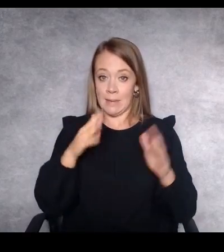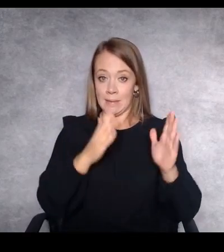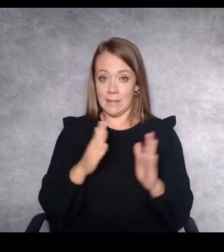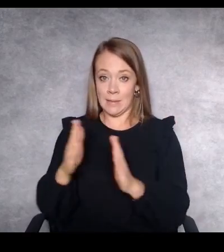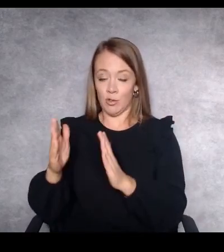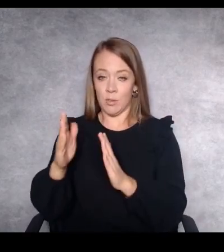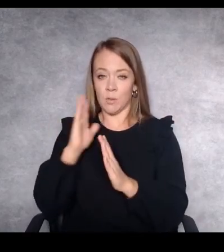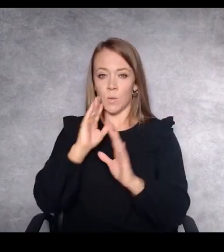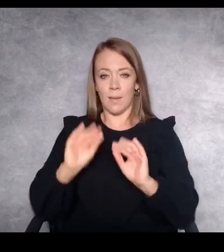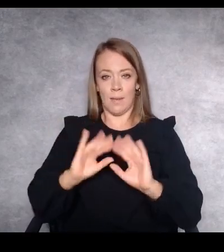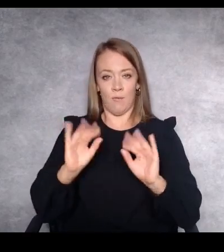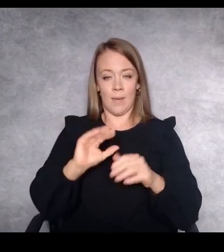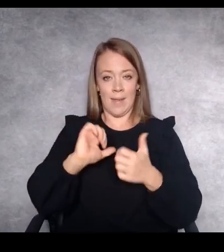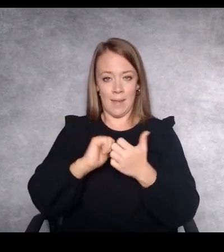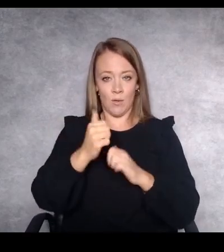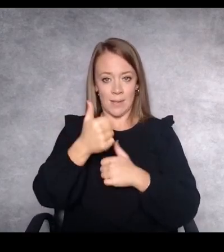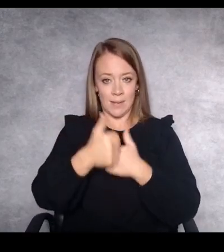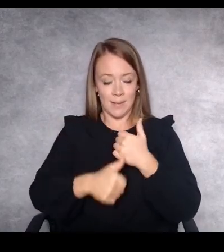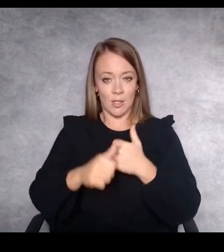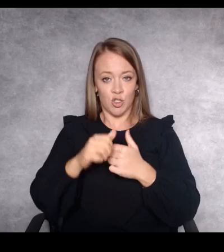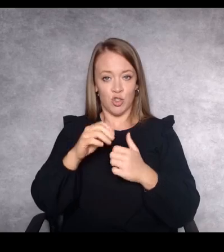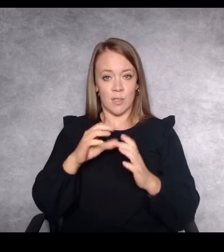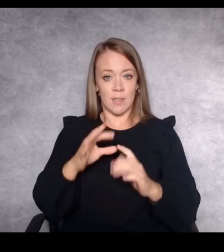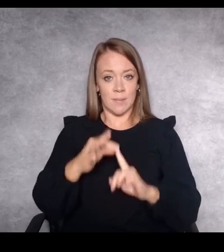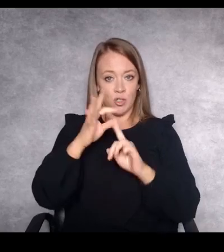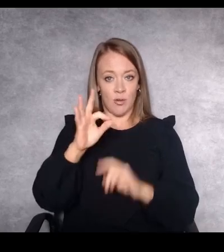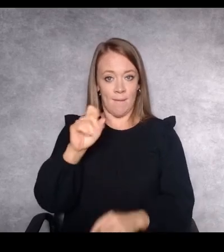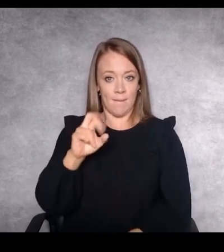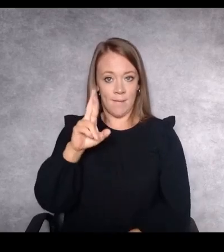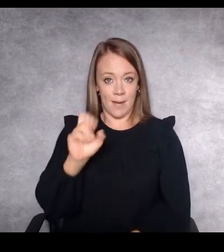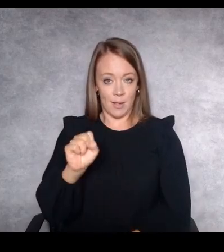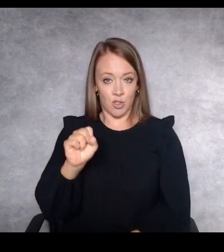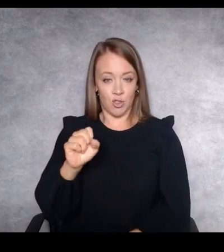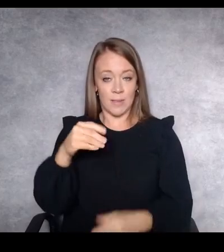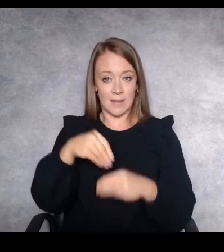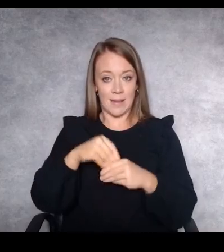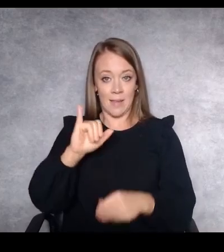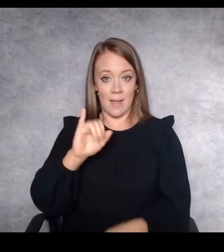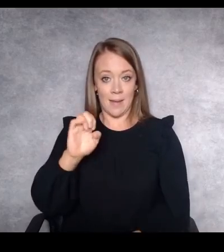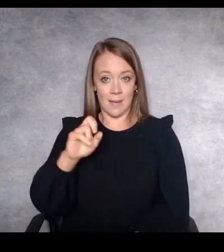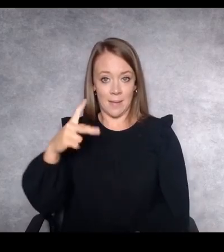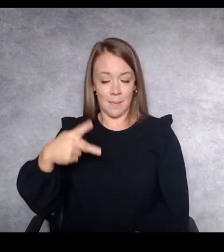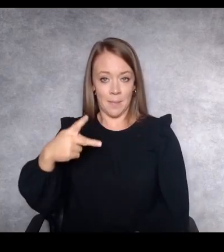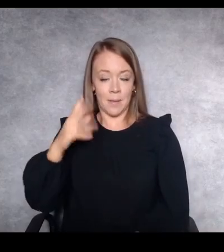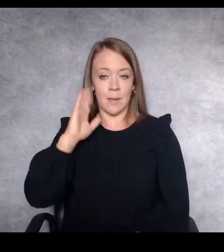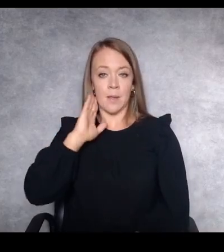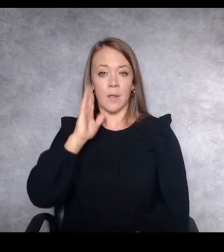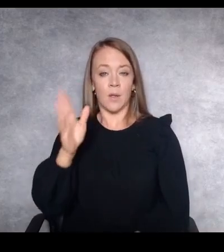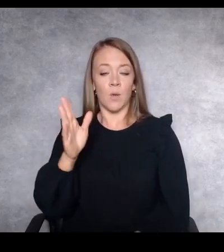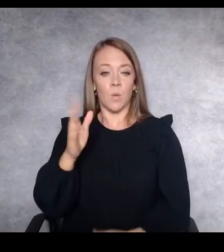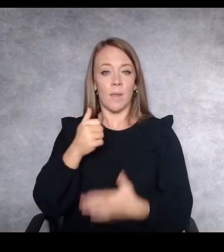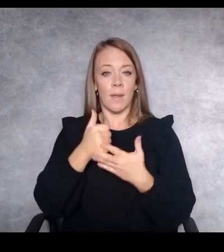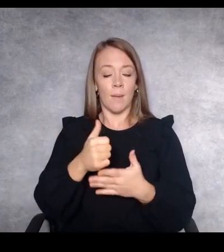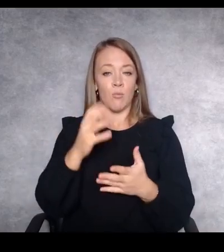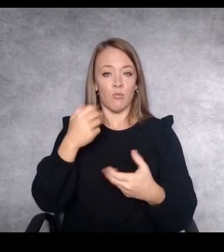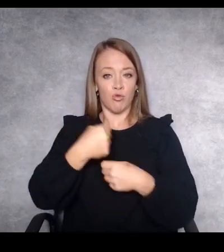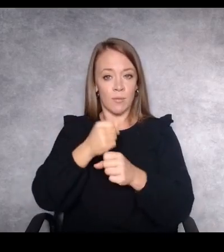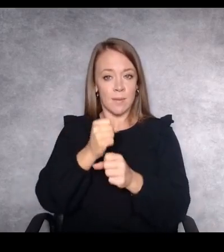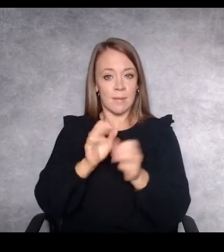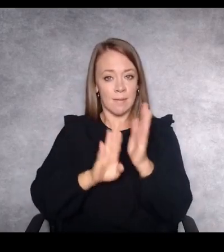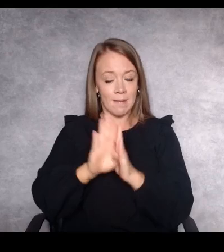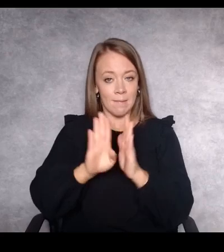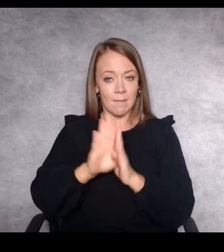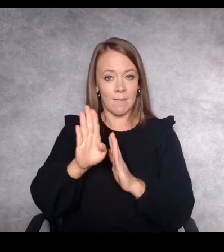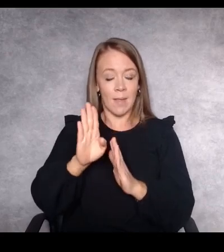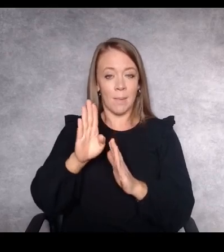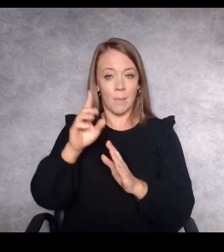series clarify how each section of the special factors in the IEP connect together to create a comprehensive,